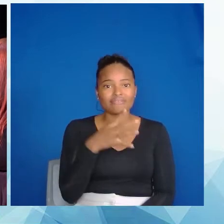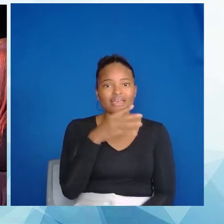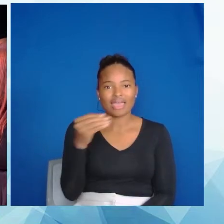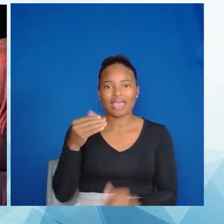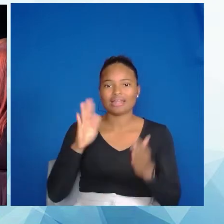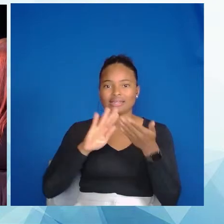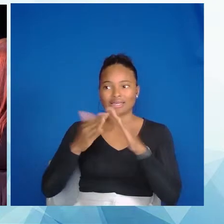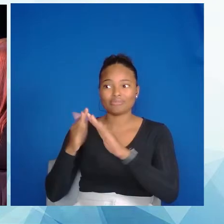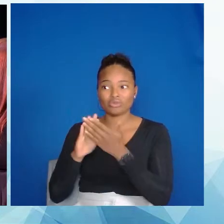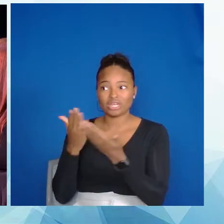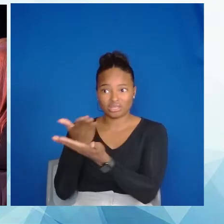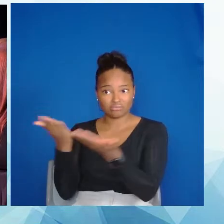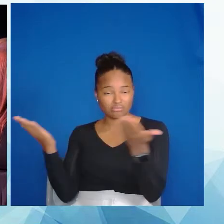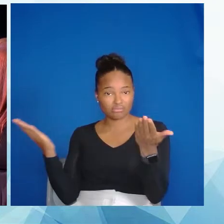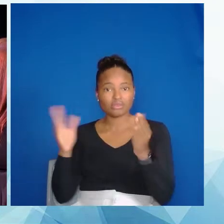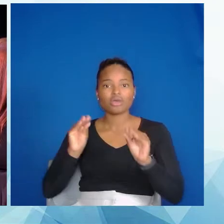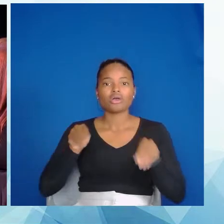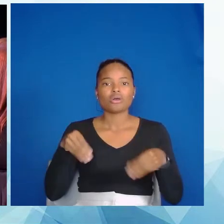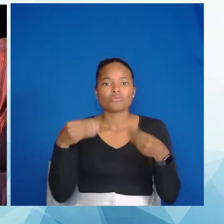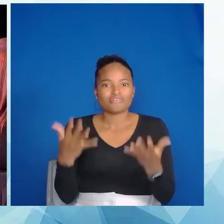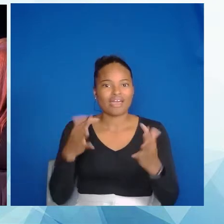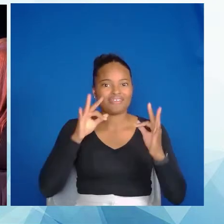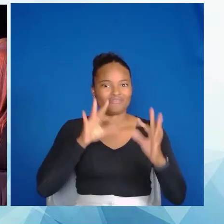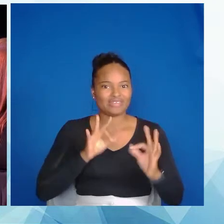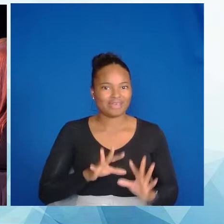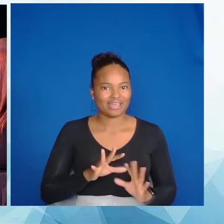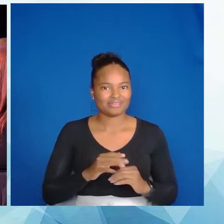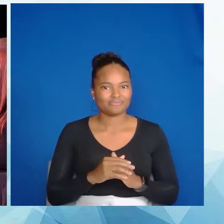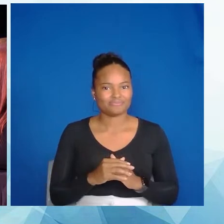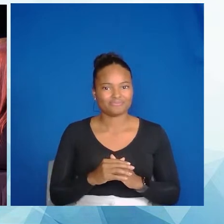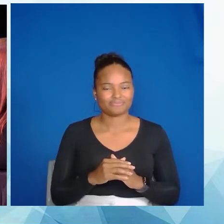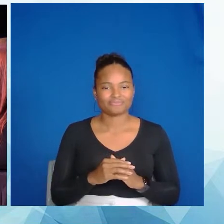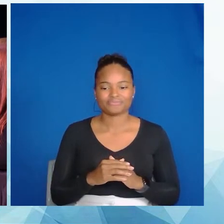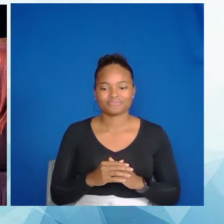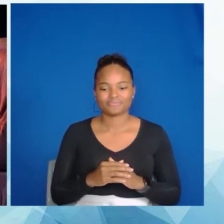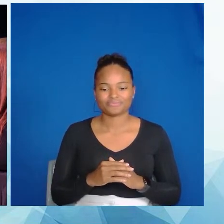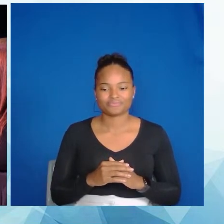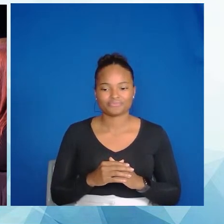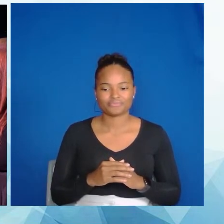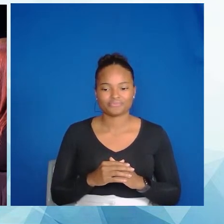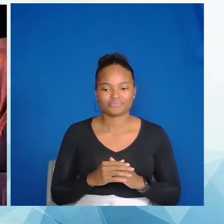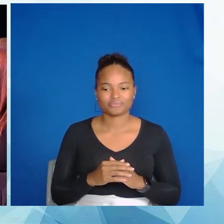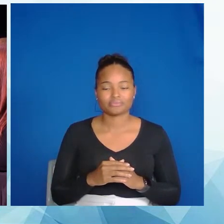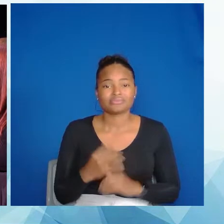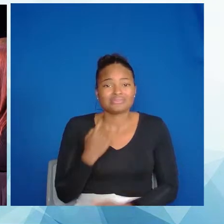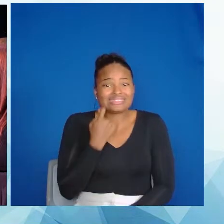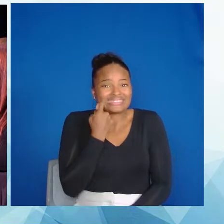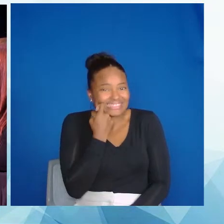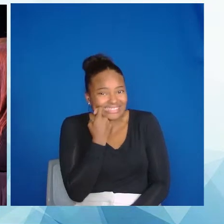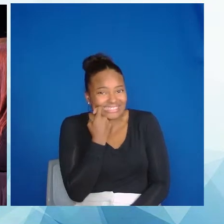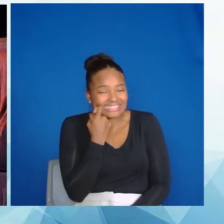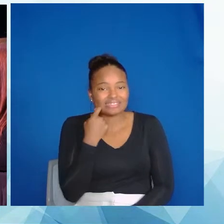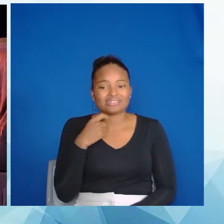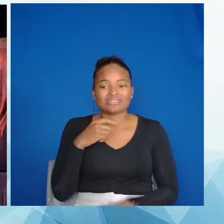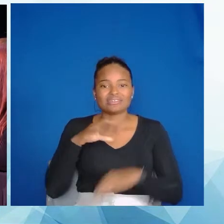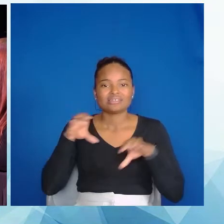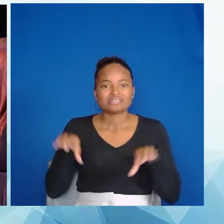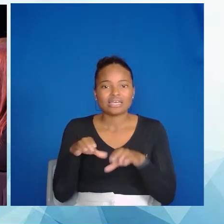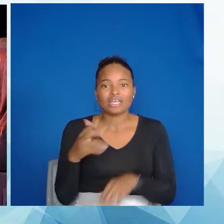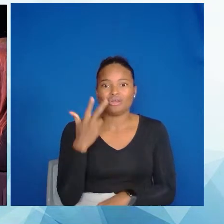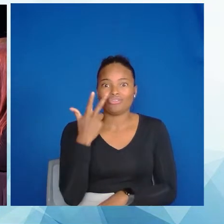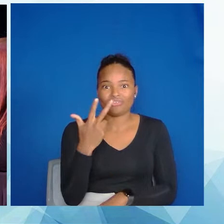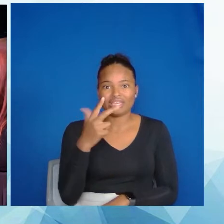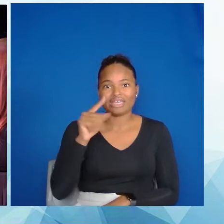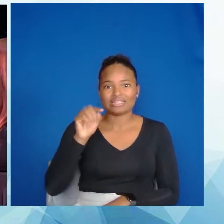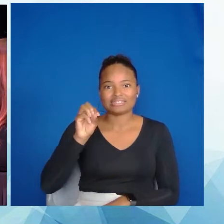well to provide feedback. We just did 3 town